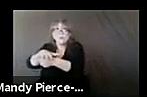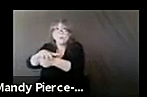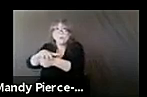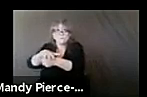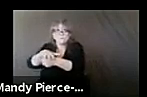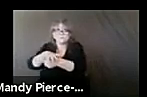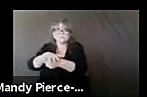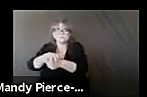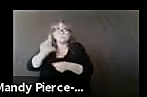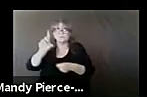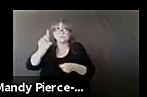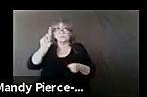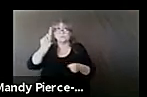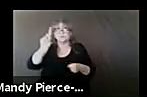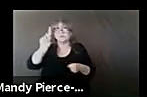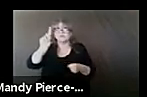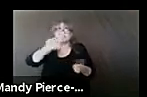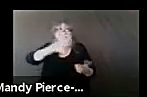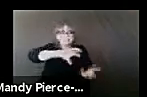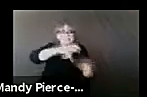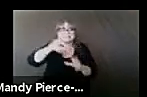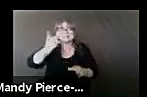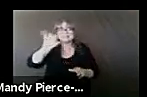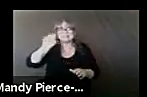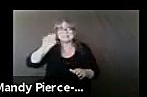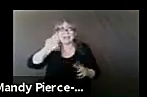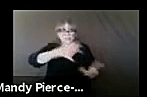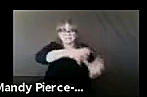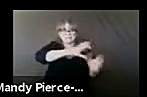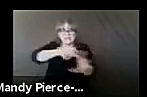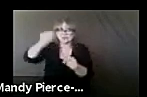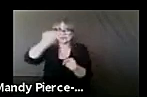upon the governor's executive order and the CDPHE's chief?